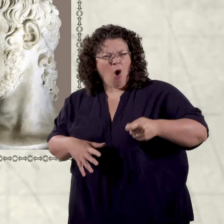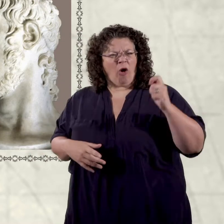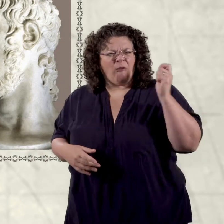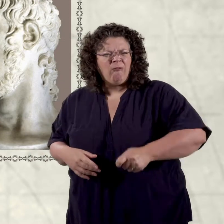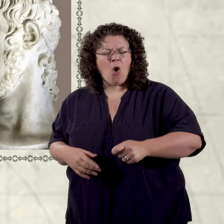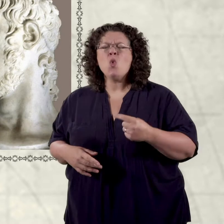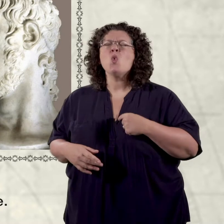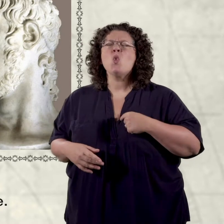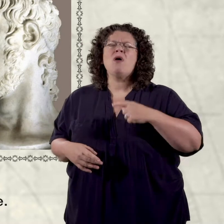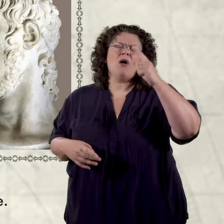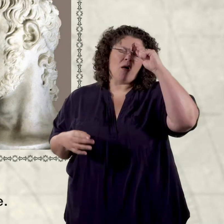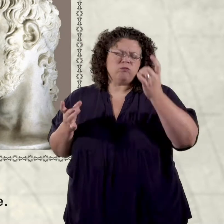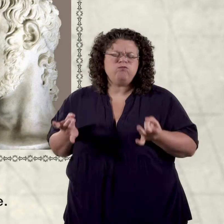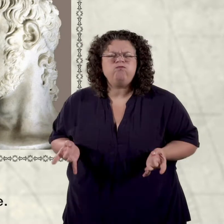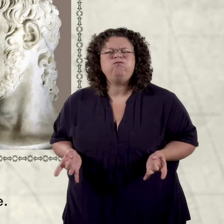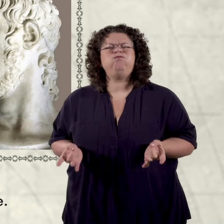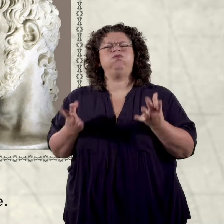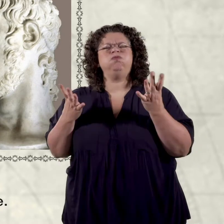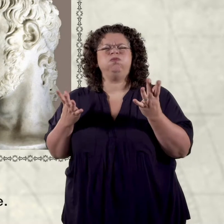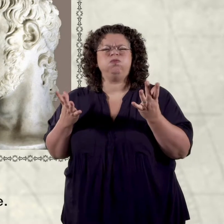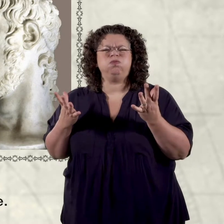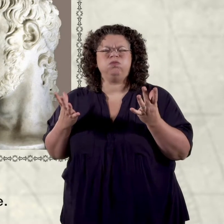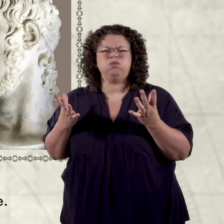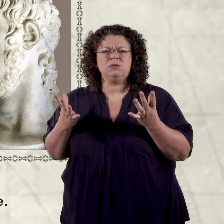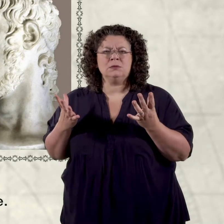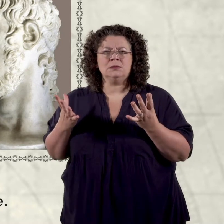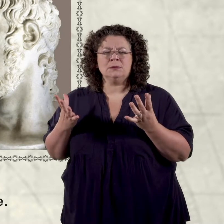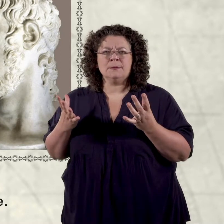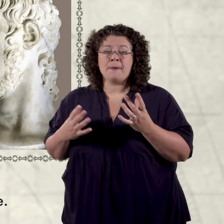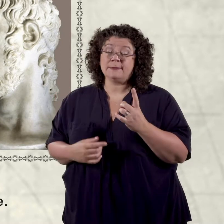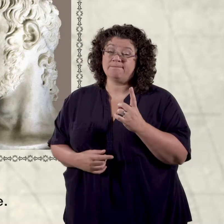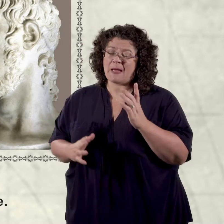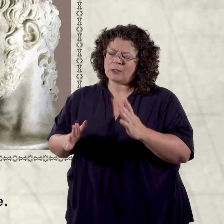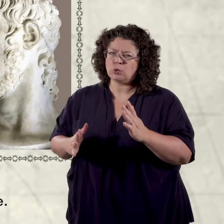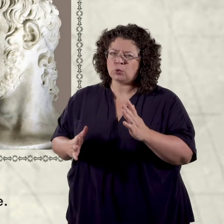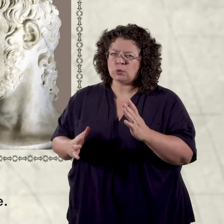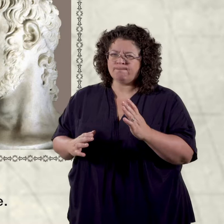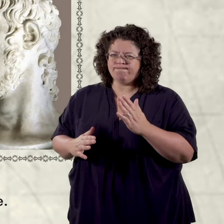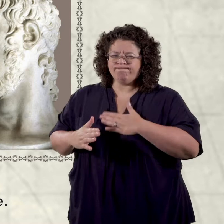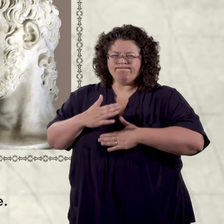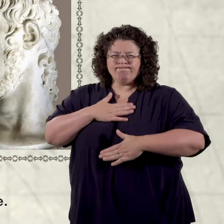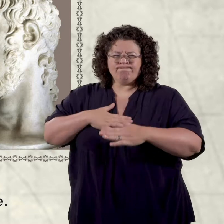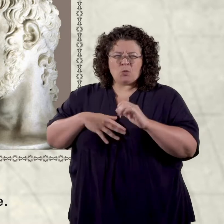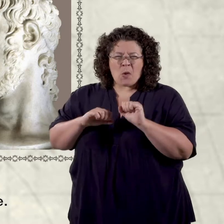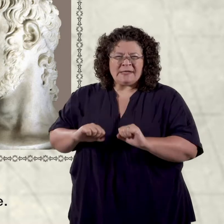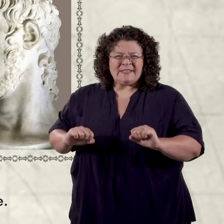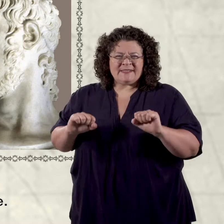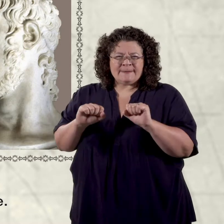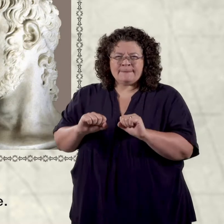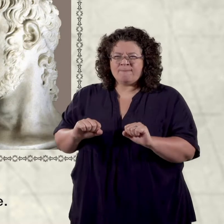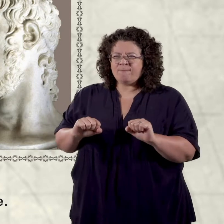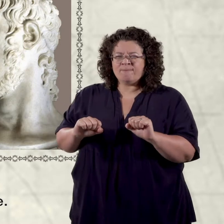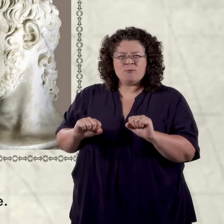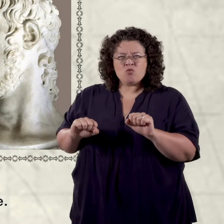I was furious. But I had to wait for my